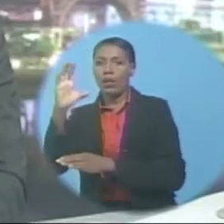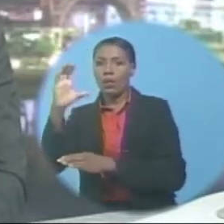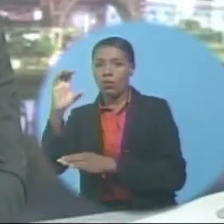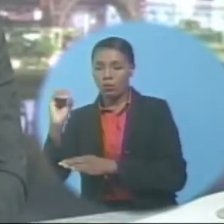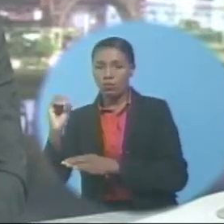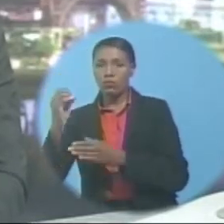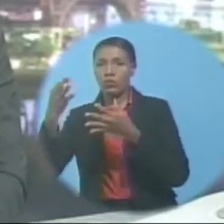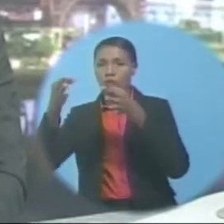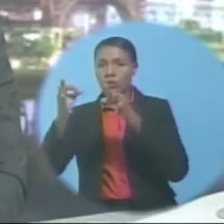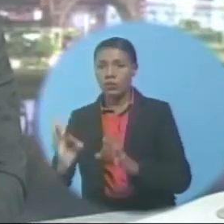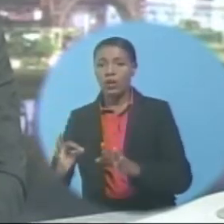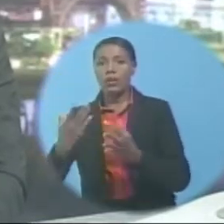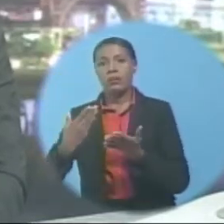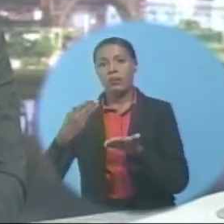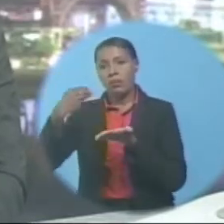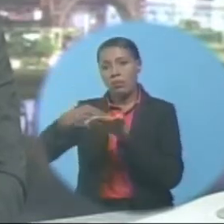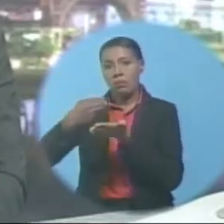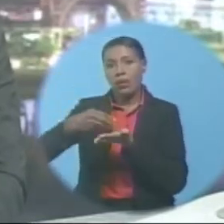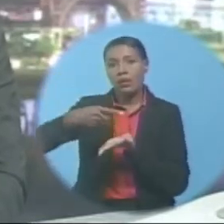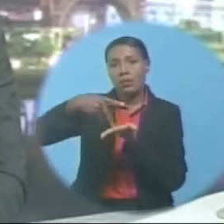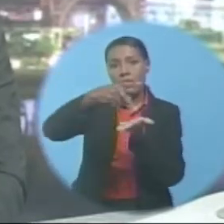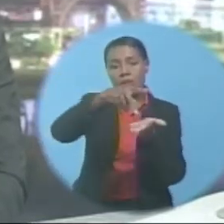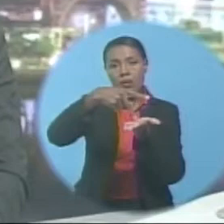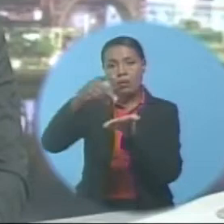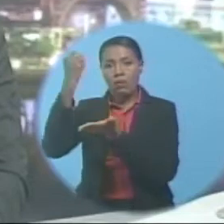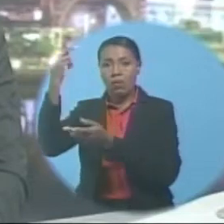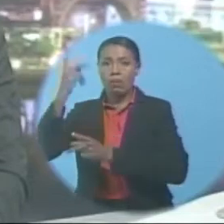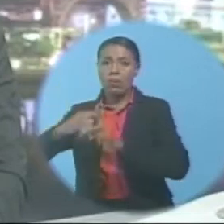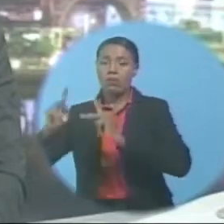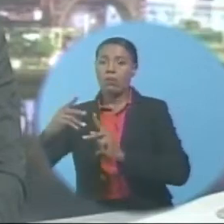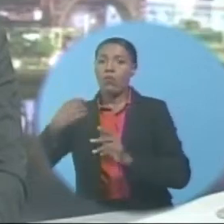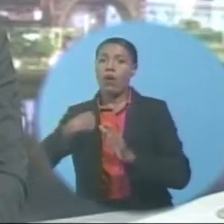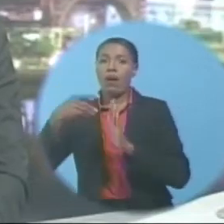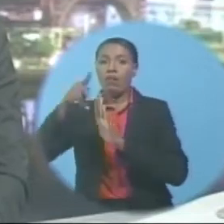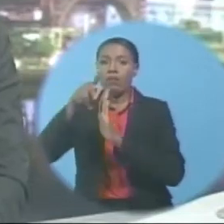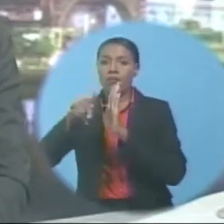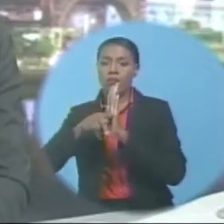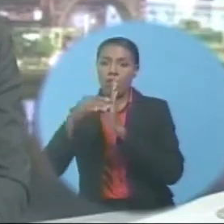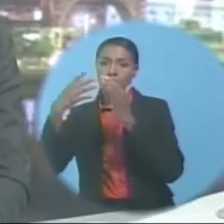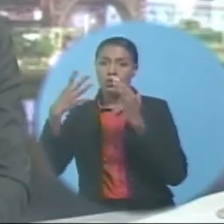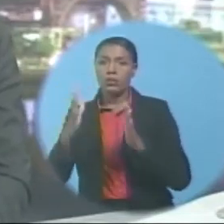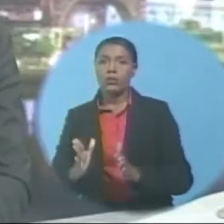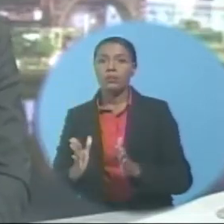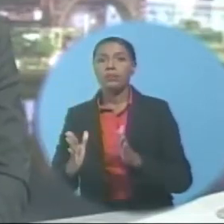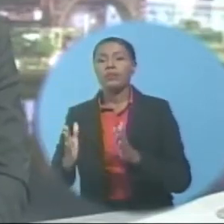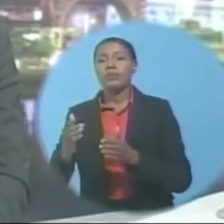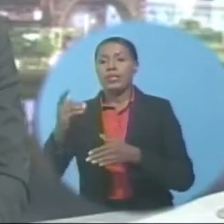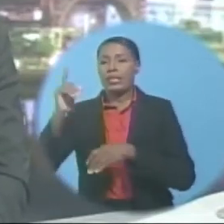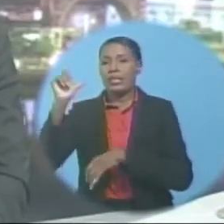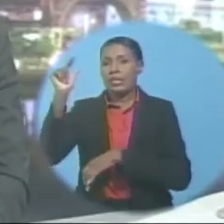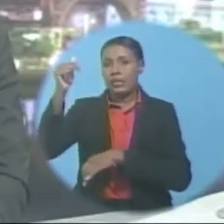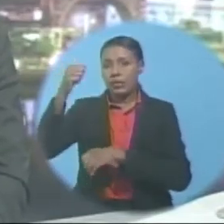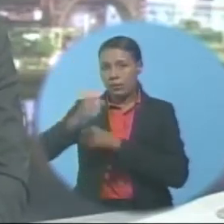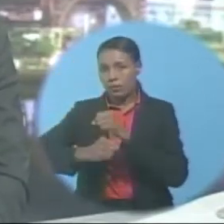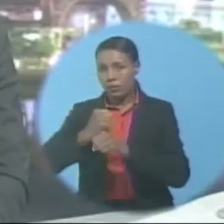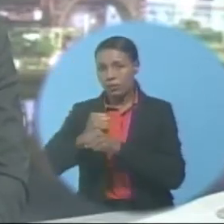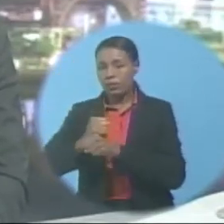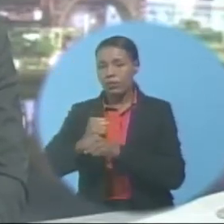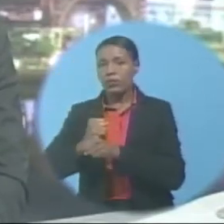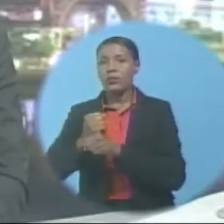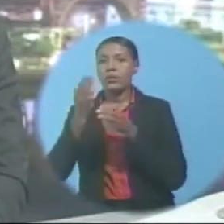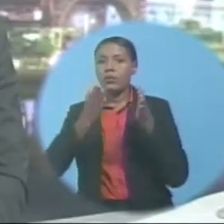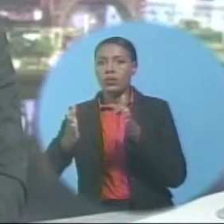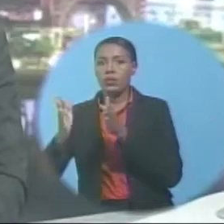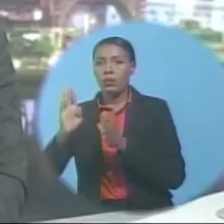indicated a payout could come for the thousands of affected policyholders later this year. The plan of arrangement BICO and